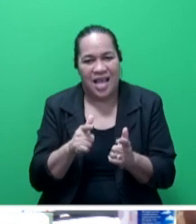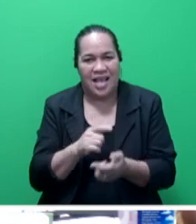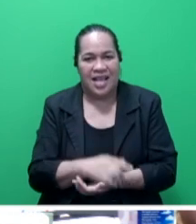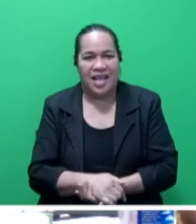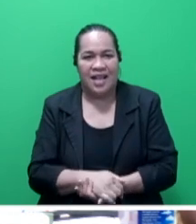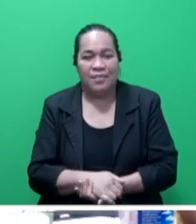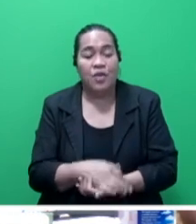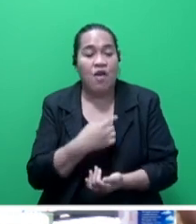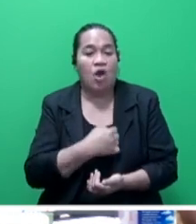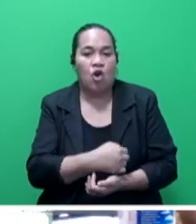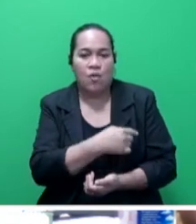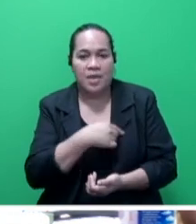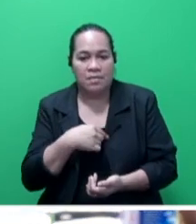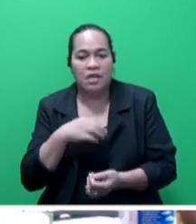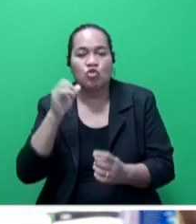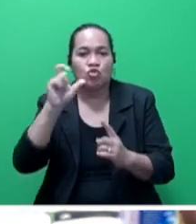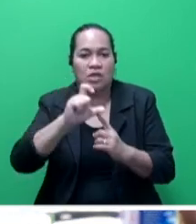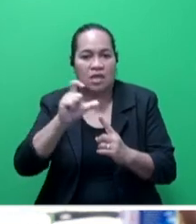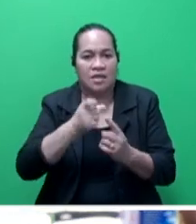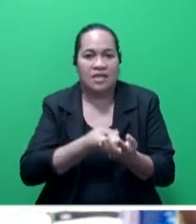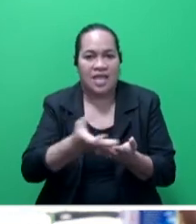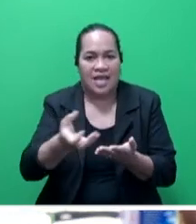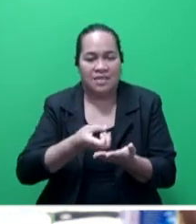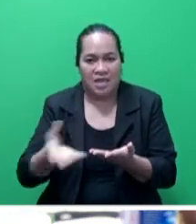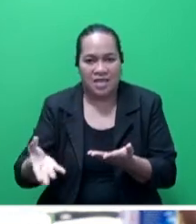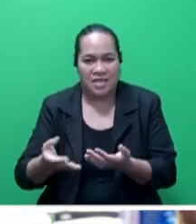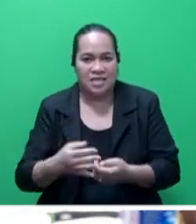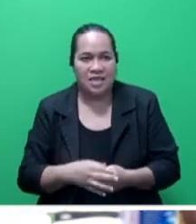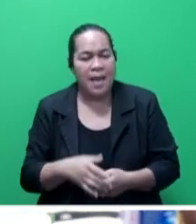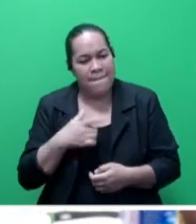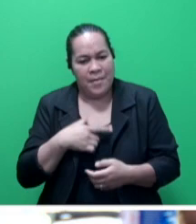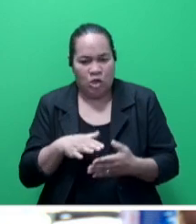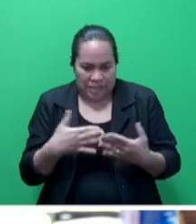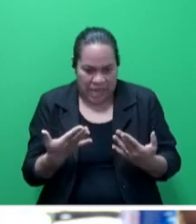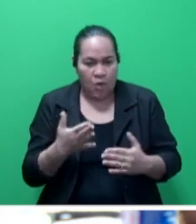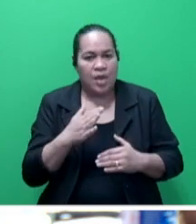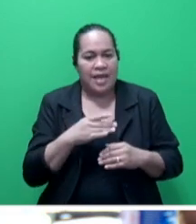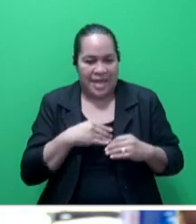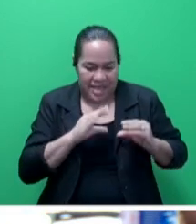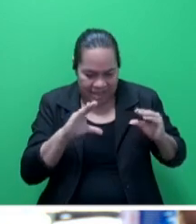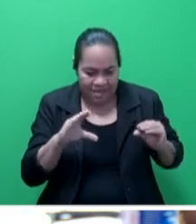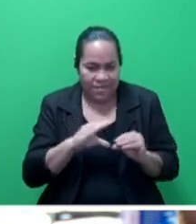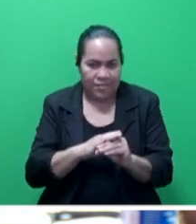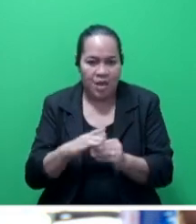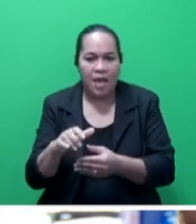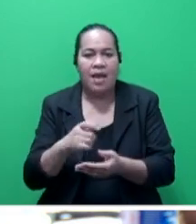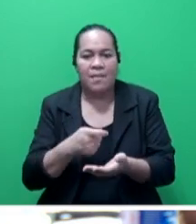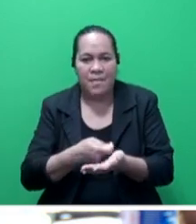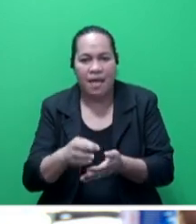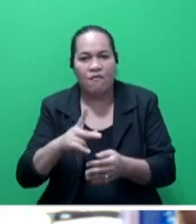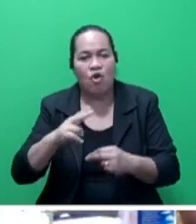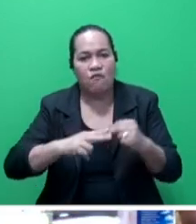our commitment into the capital expenses, because we are now investing in the infrastructure, Mr. Speaker,